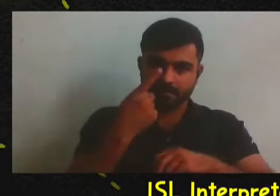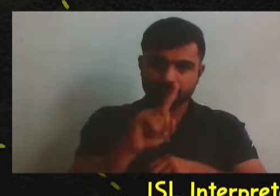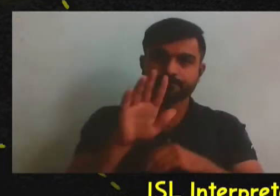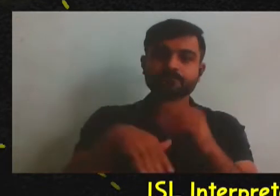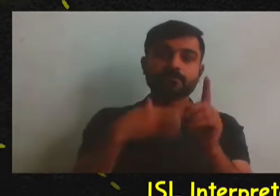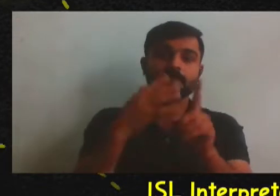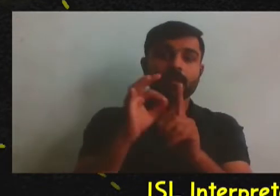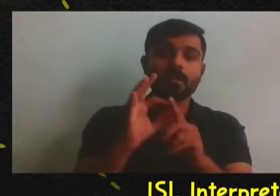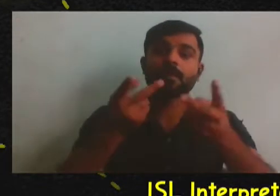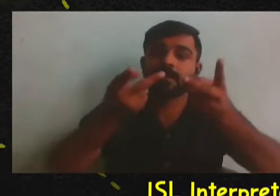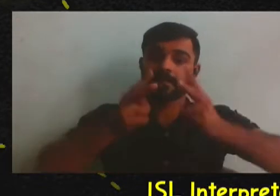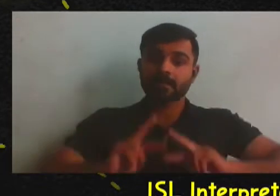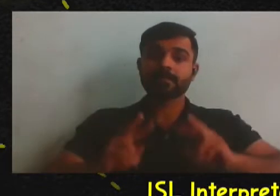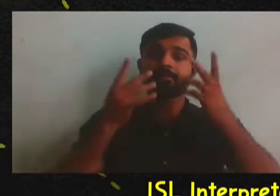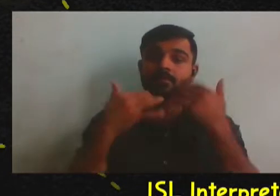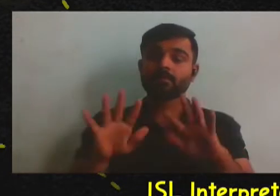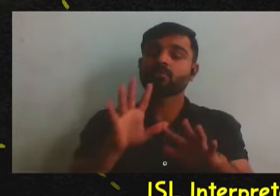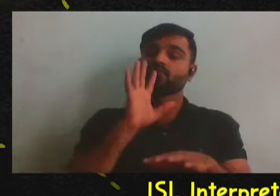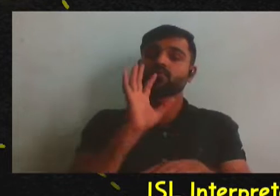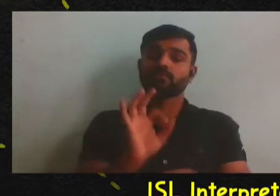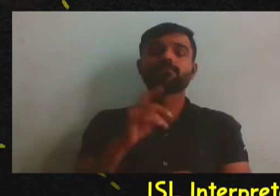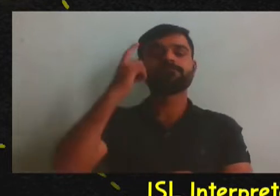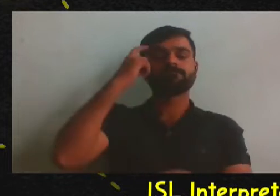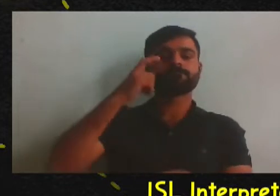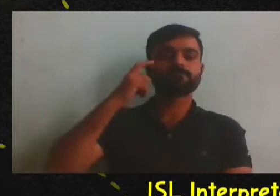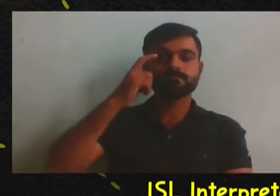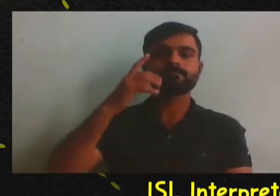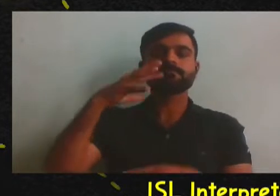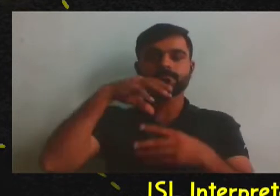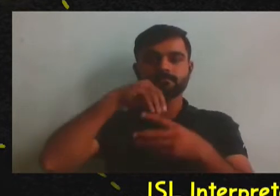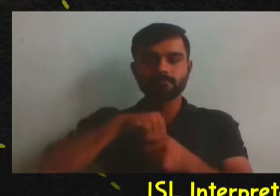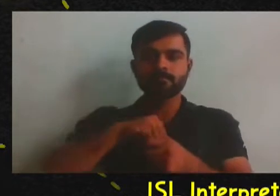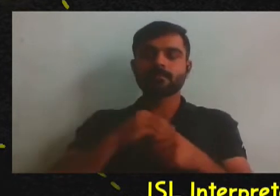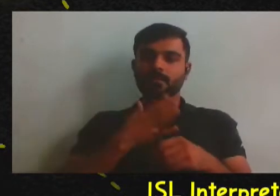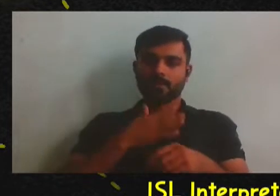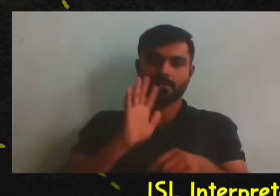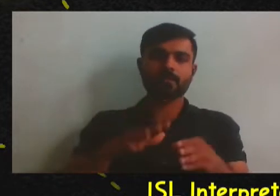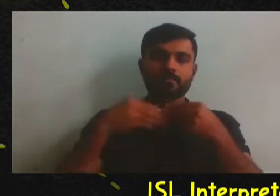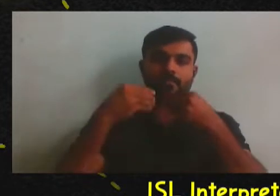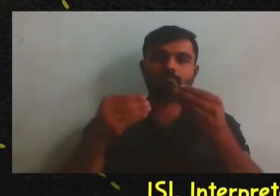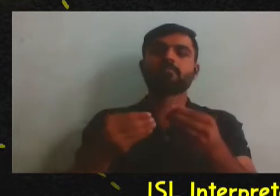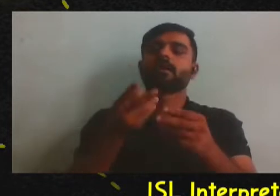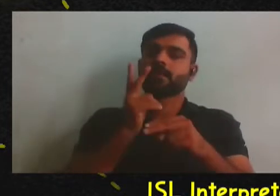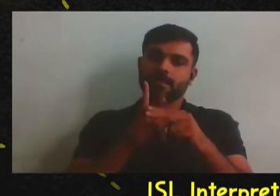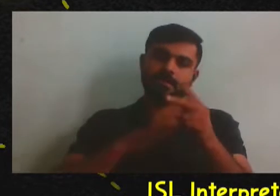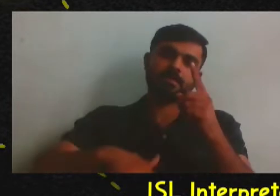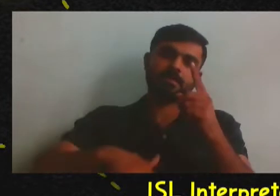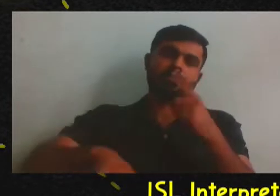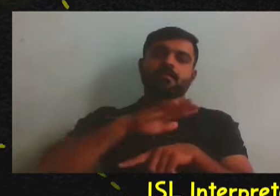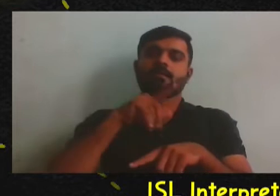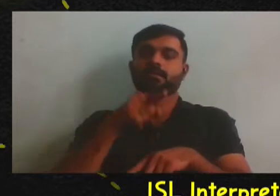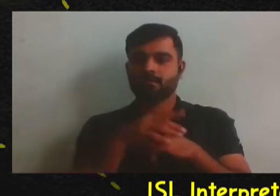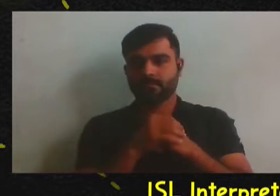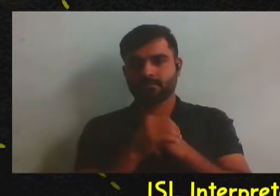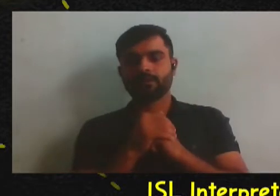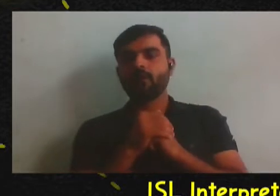we transform? We really think that we are providing a certain kind of